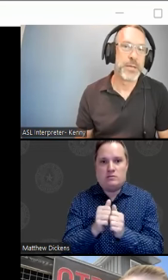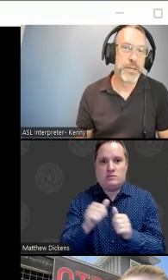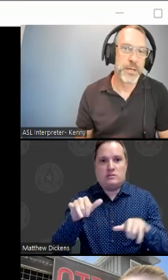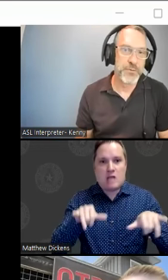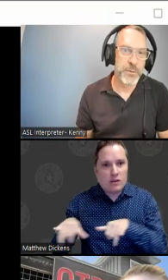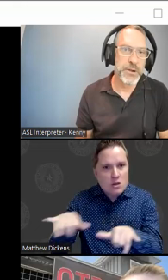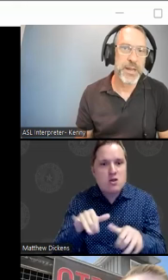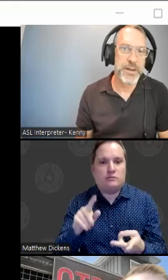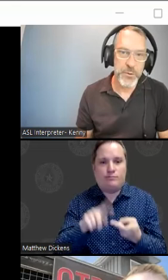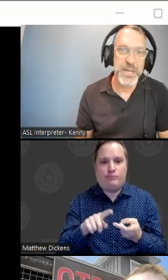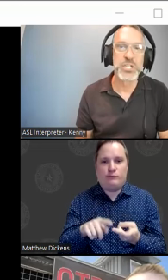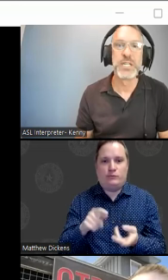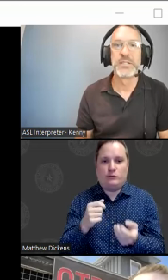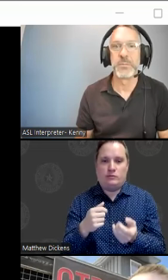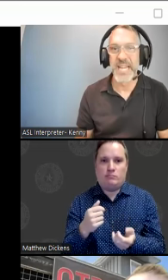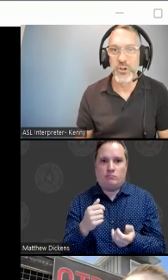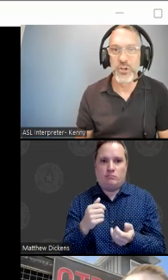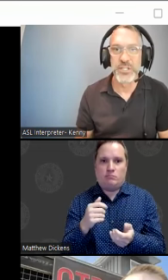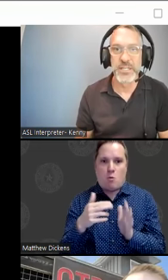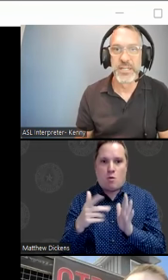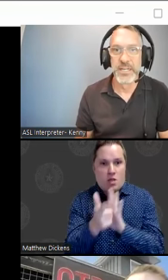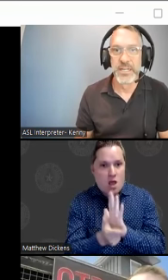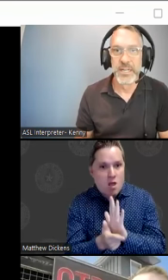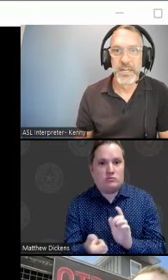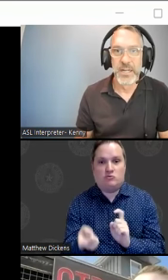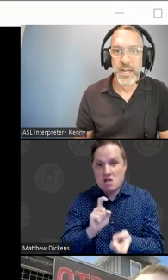their myriad of information, some standards,